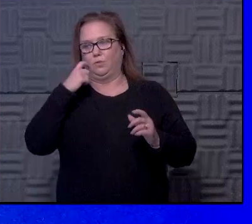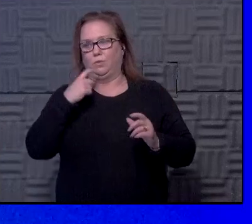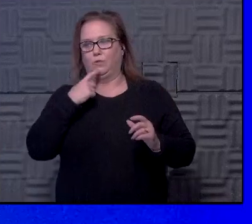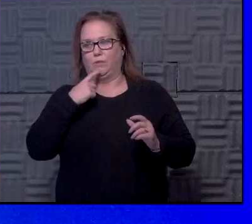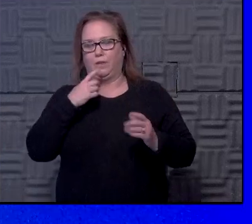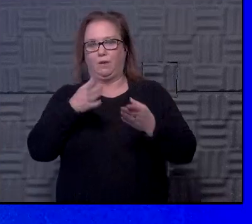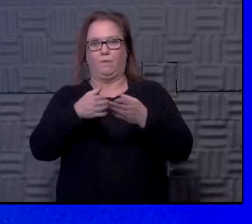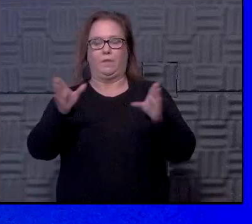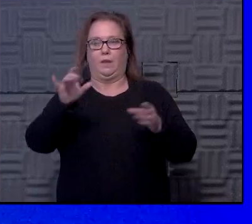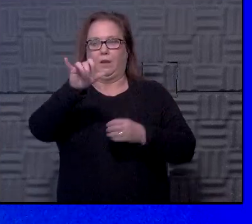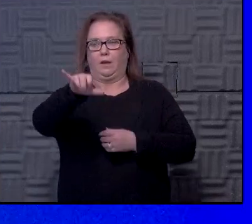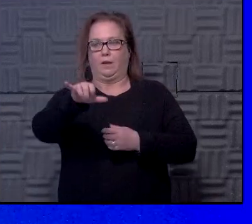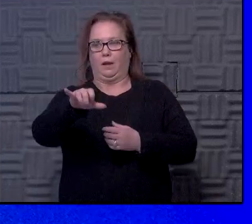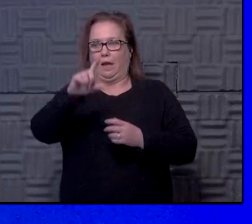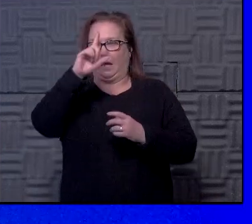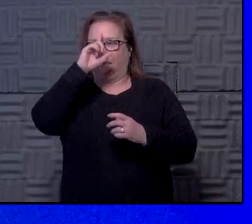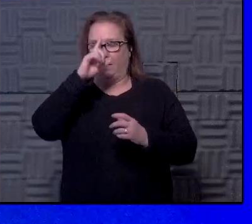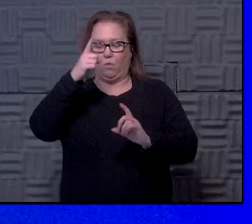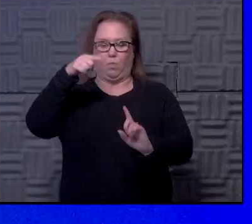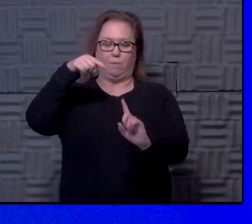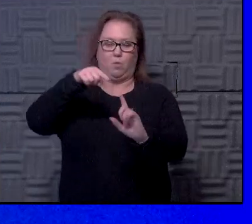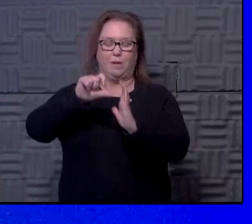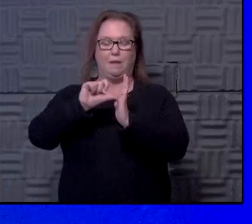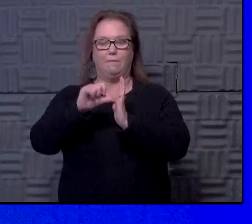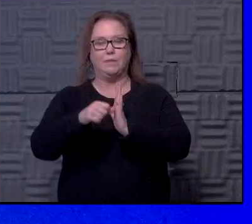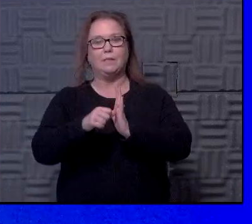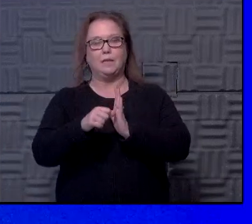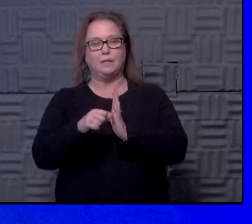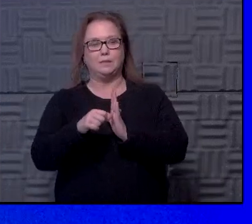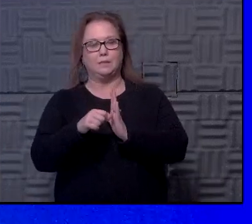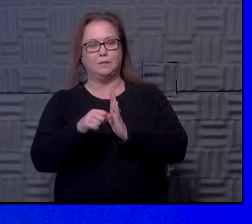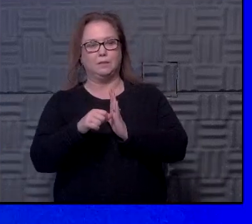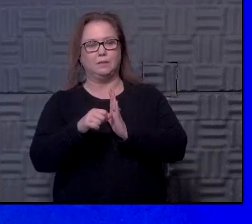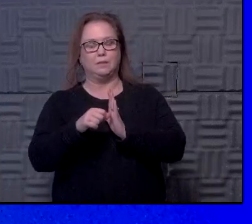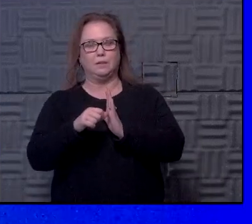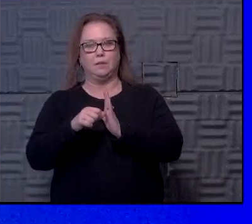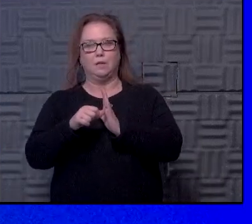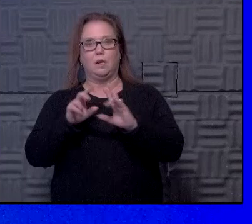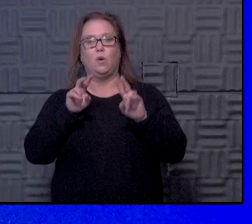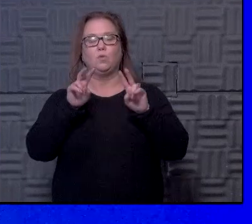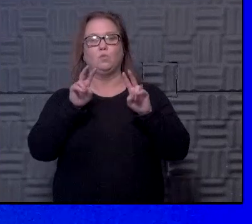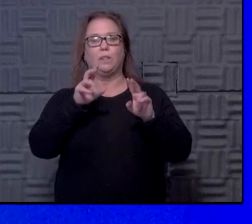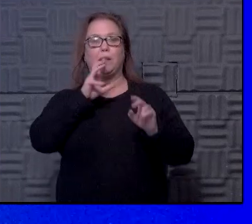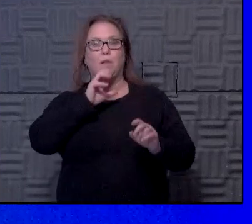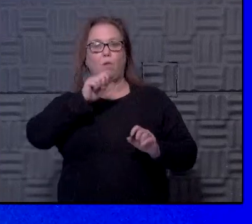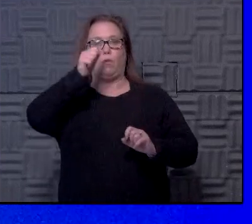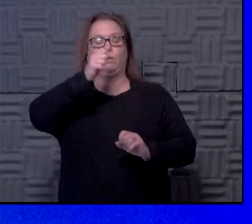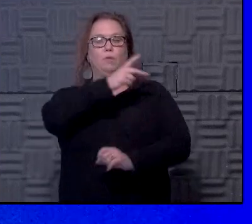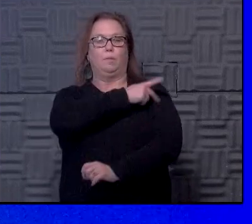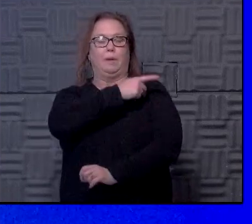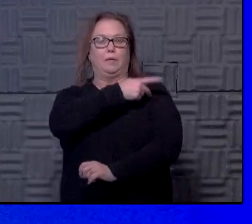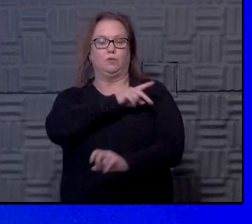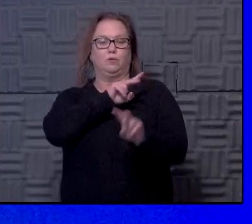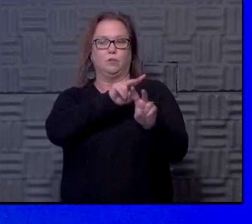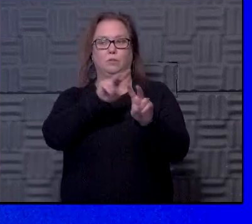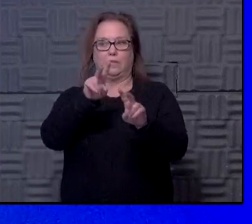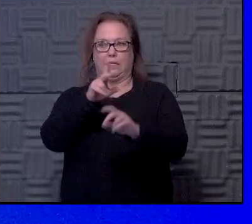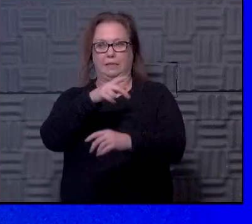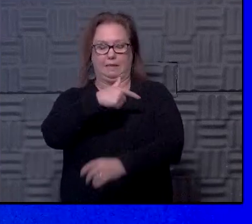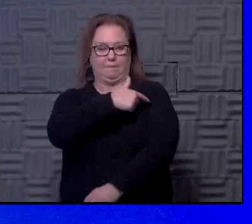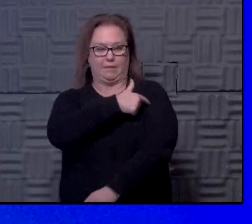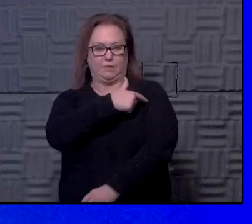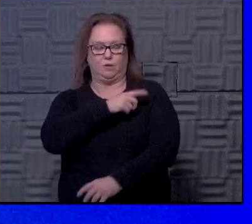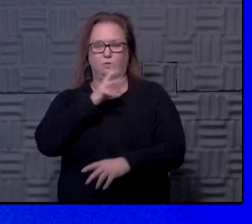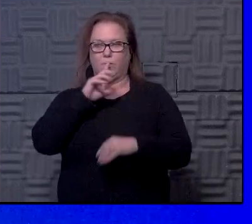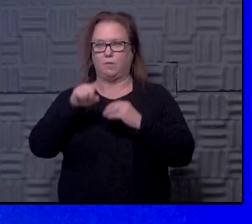said over that. But I think one point to bring up too is that as we're looking at older patients as well getting the vaccine, and you